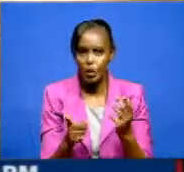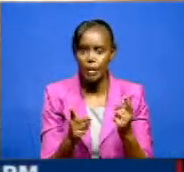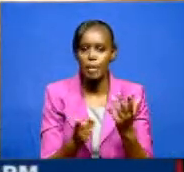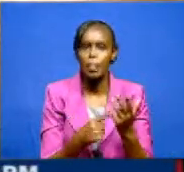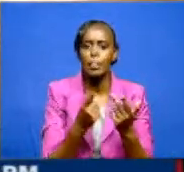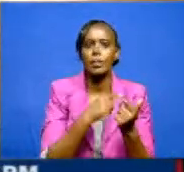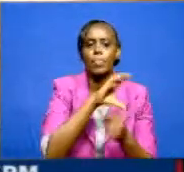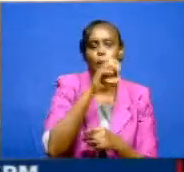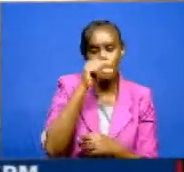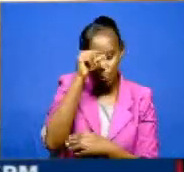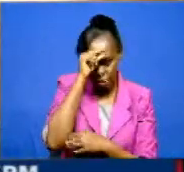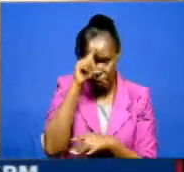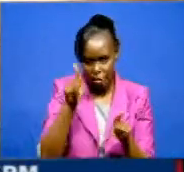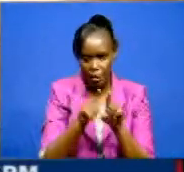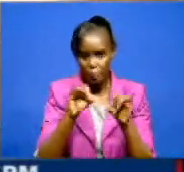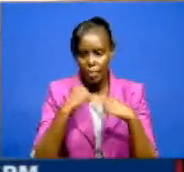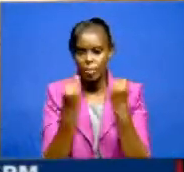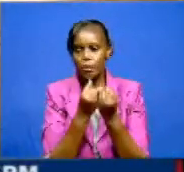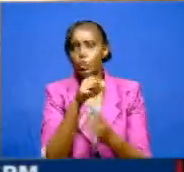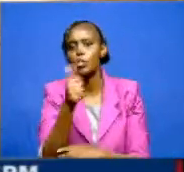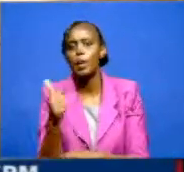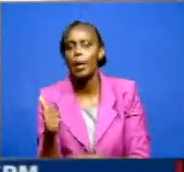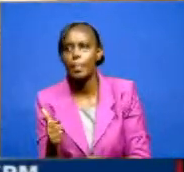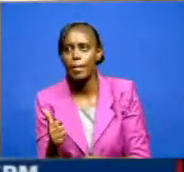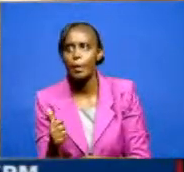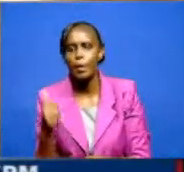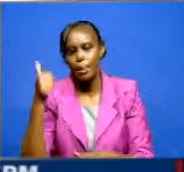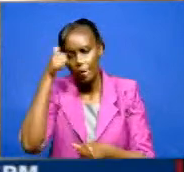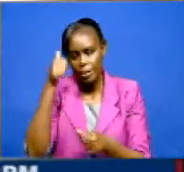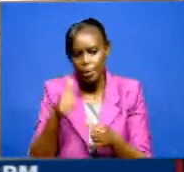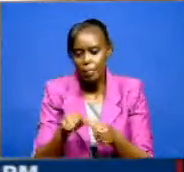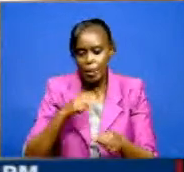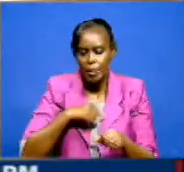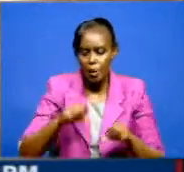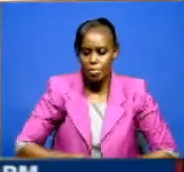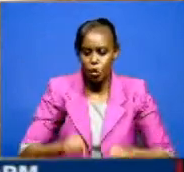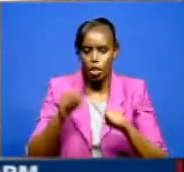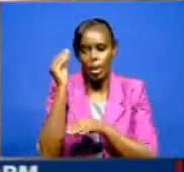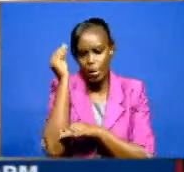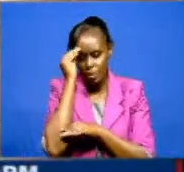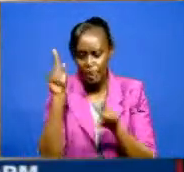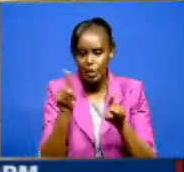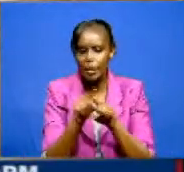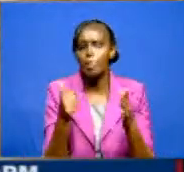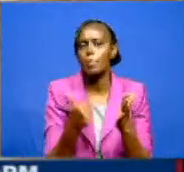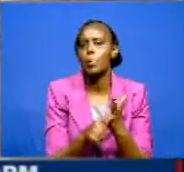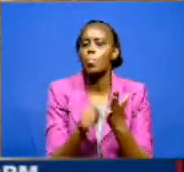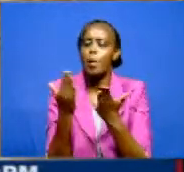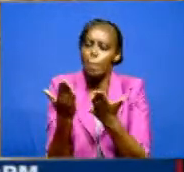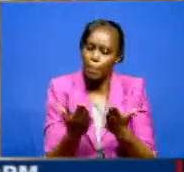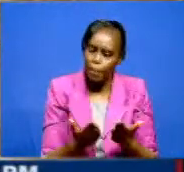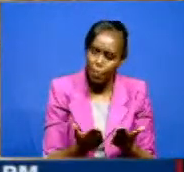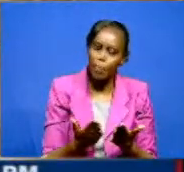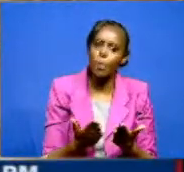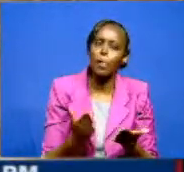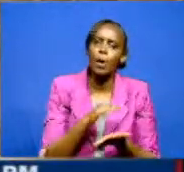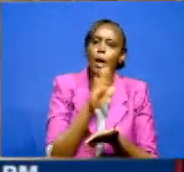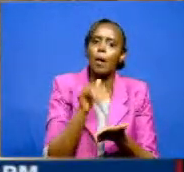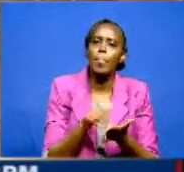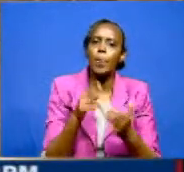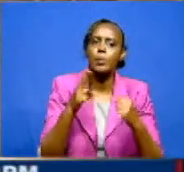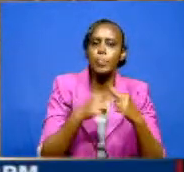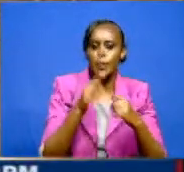counties and even other institutions. I remember when I was the chair of education, the same problem was brought from about